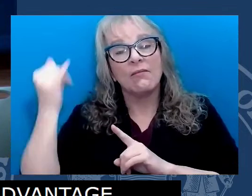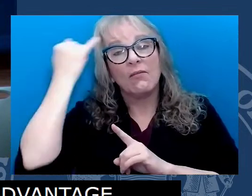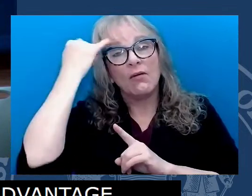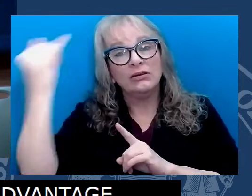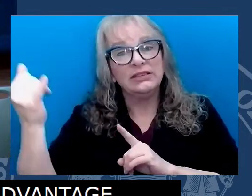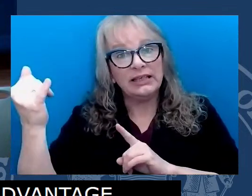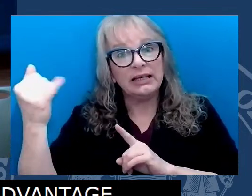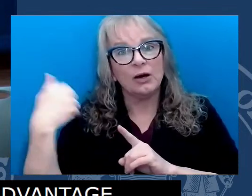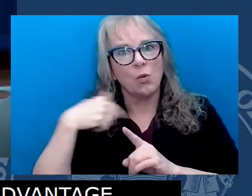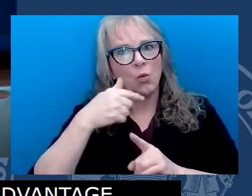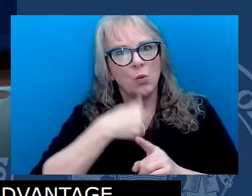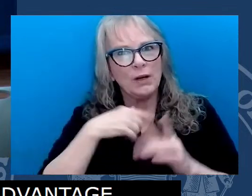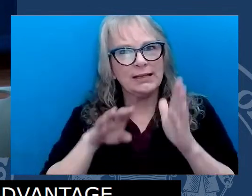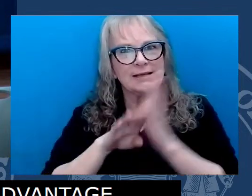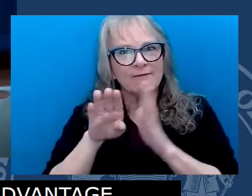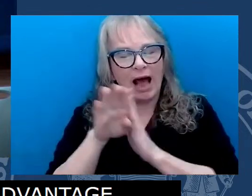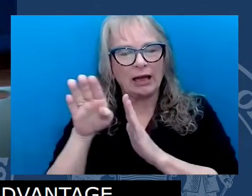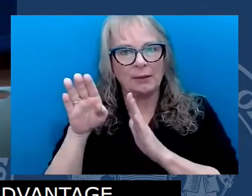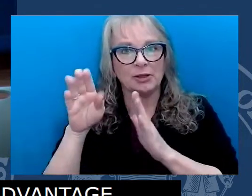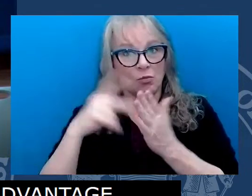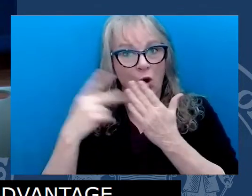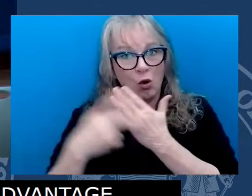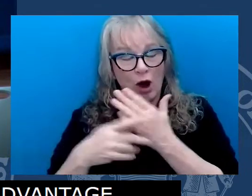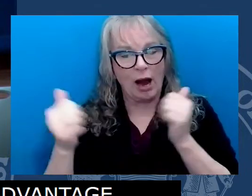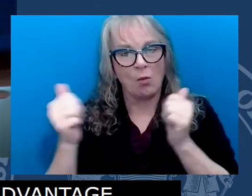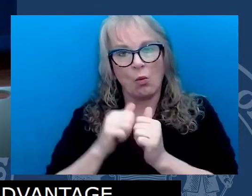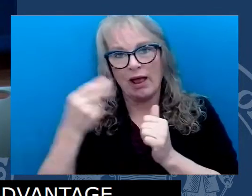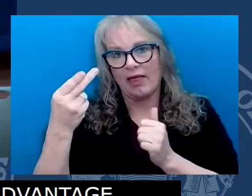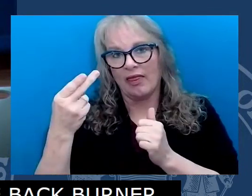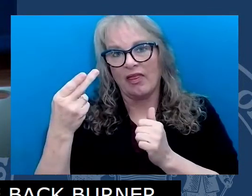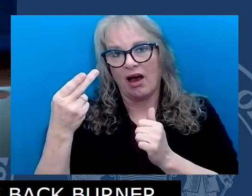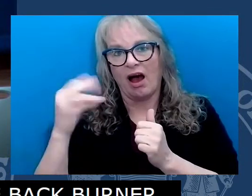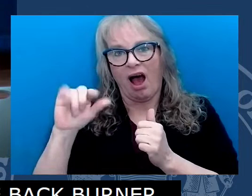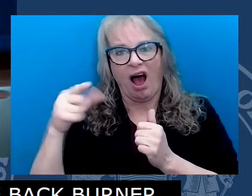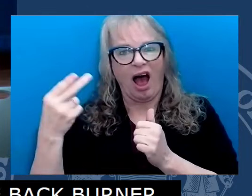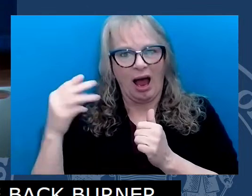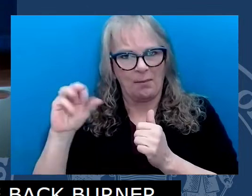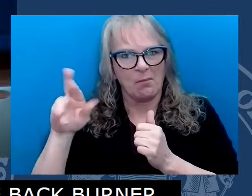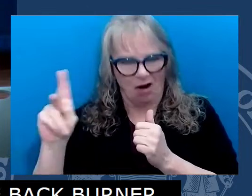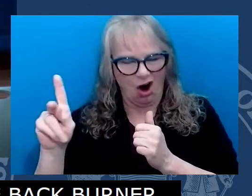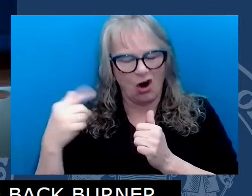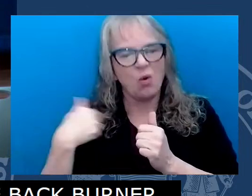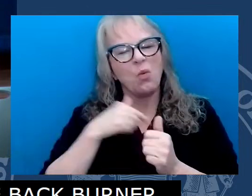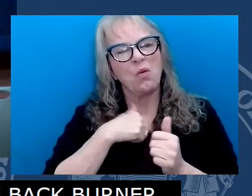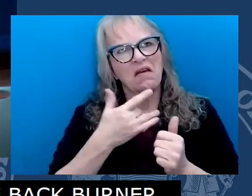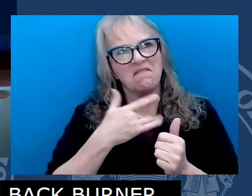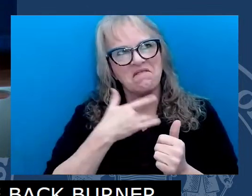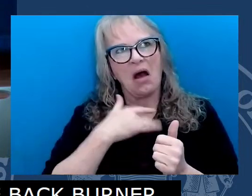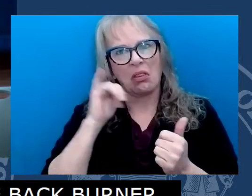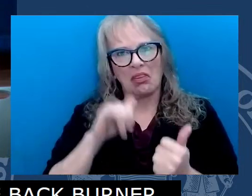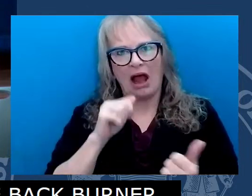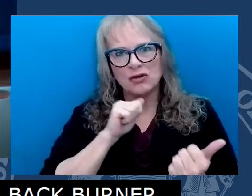we developed a program with Highmark that we felt addressed all the issues and problems that you hear about